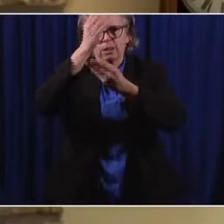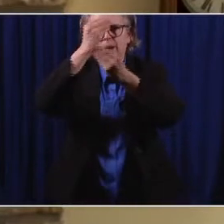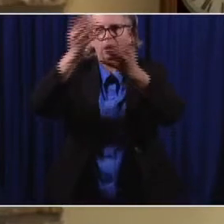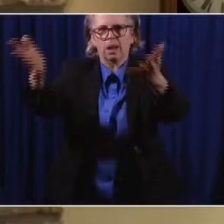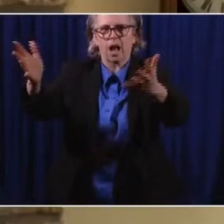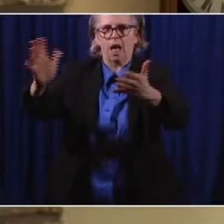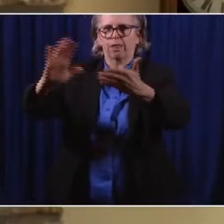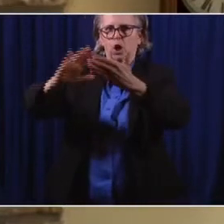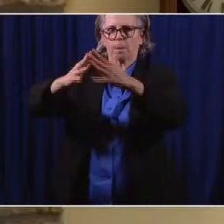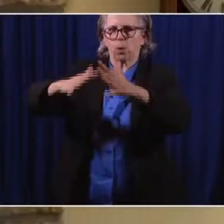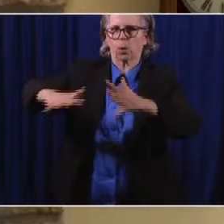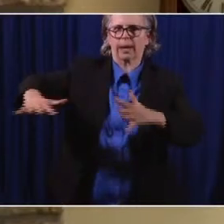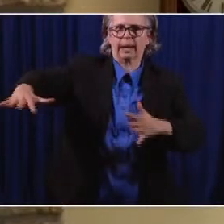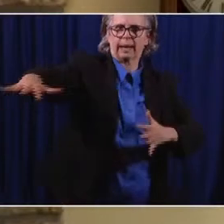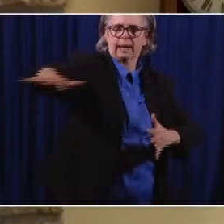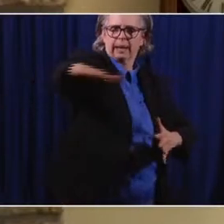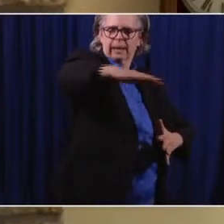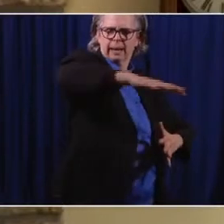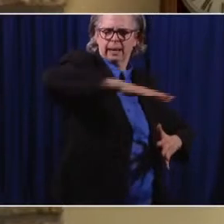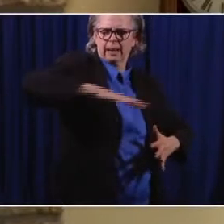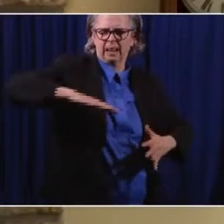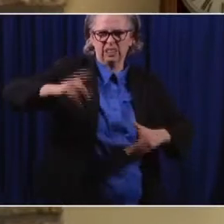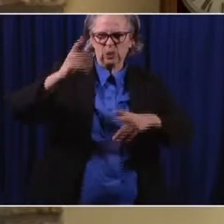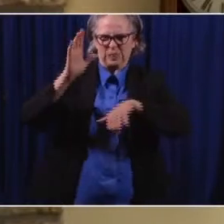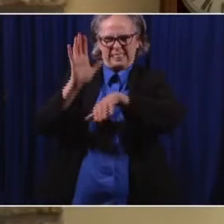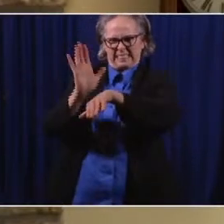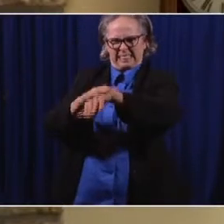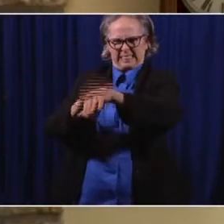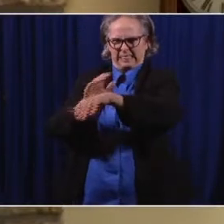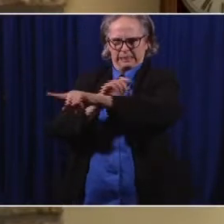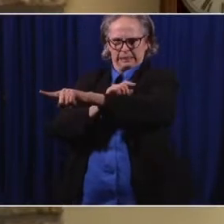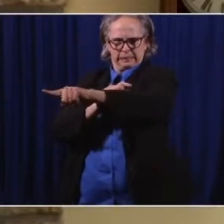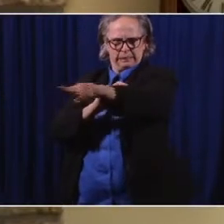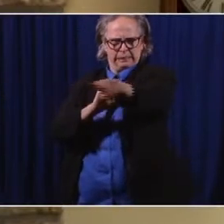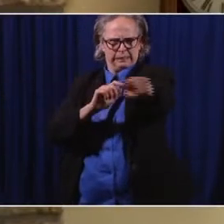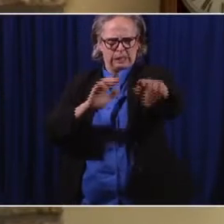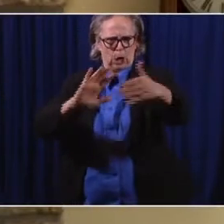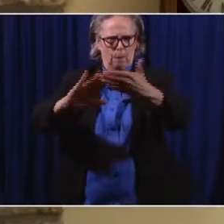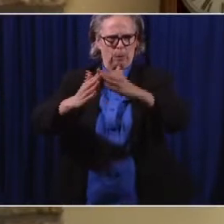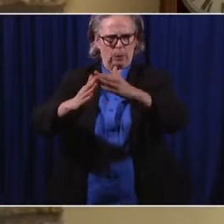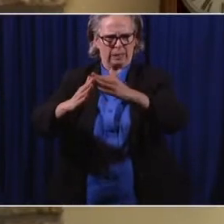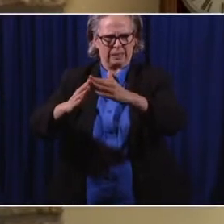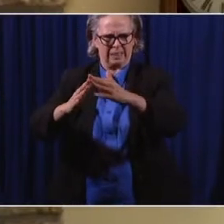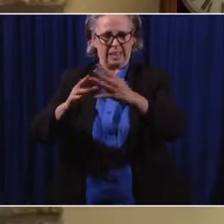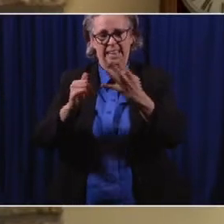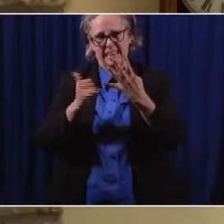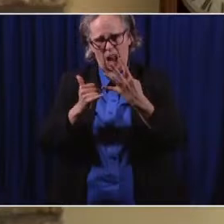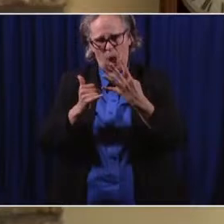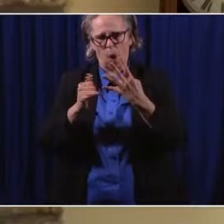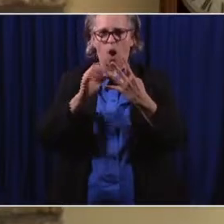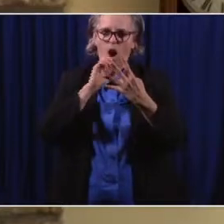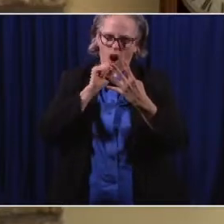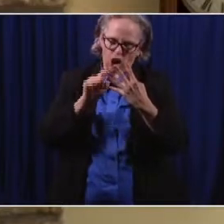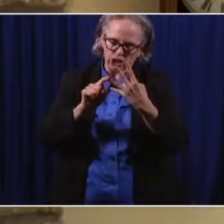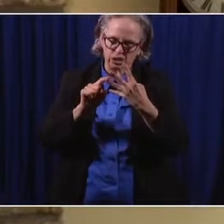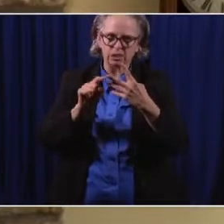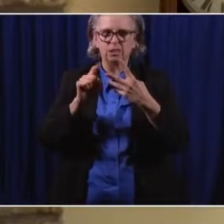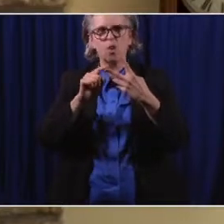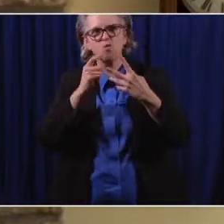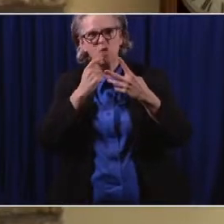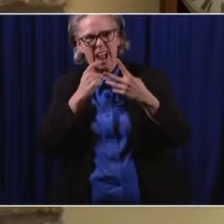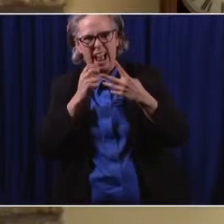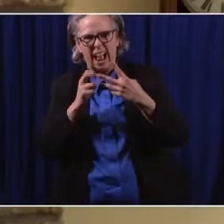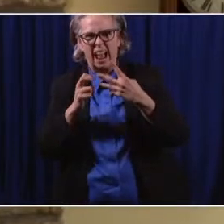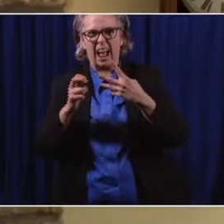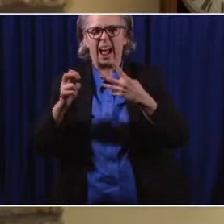problem. And so, you start at the yellow, you go to the orange, and then into the red. And then,